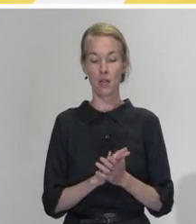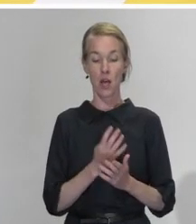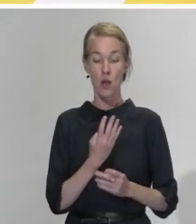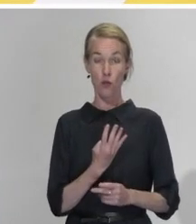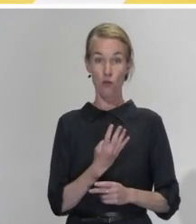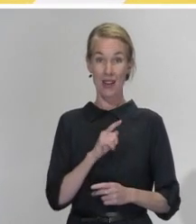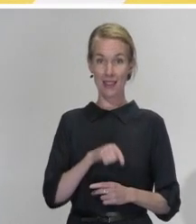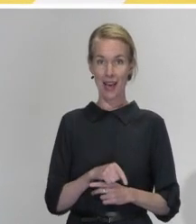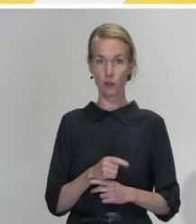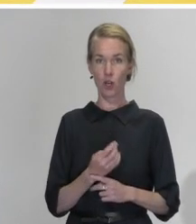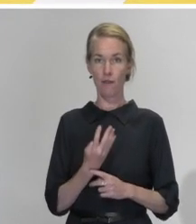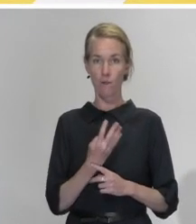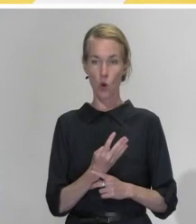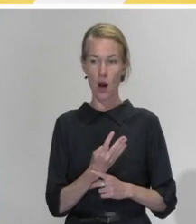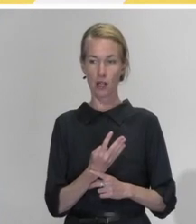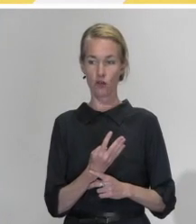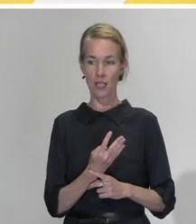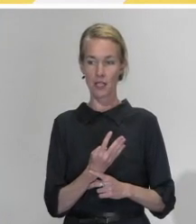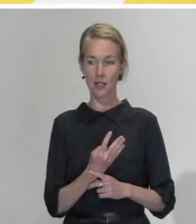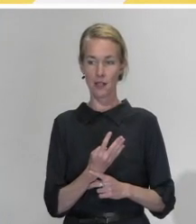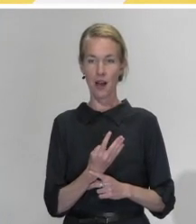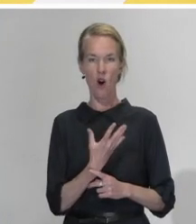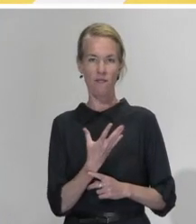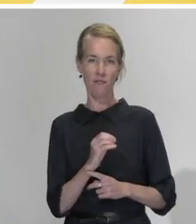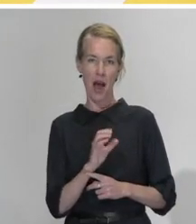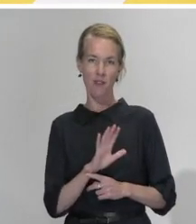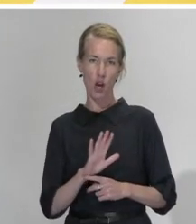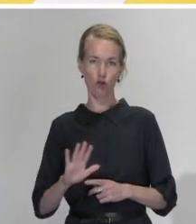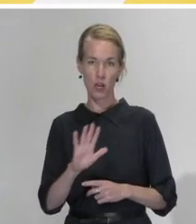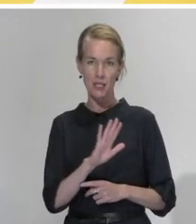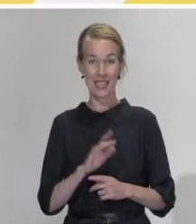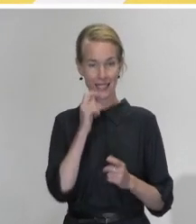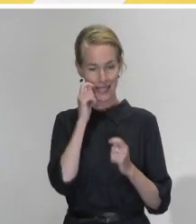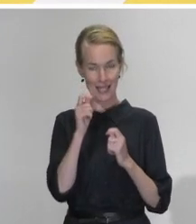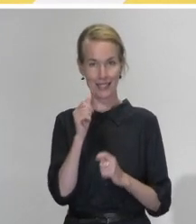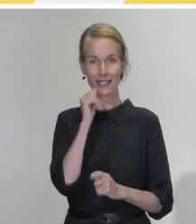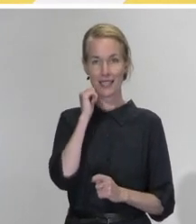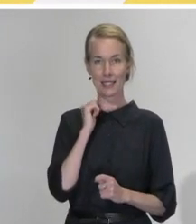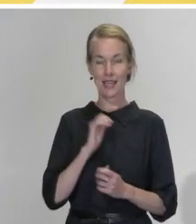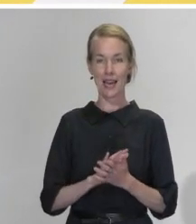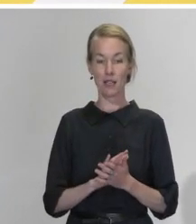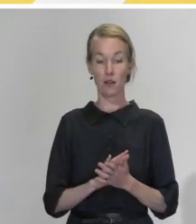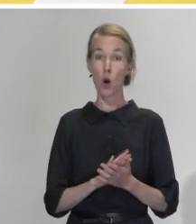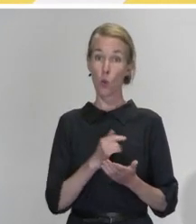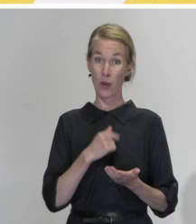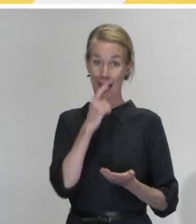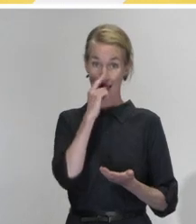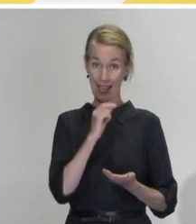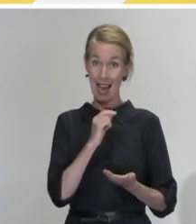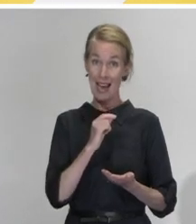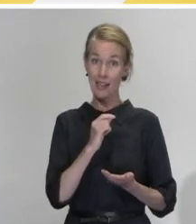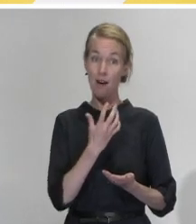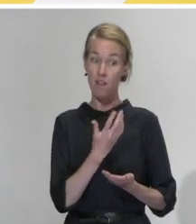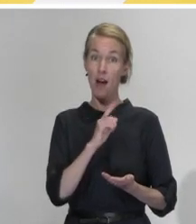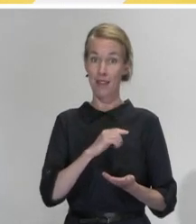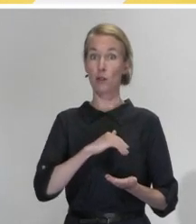3,446 tests were processed yesterday. We now have the capacity to do over 5,400 tests each day